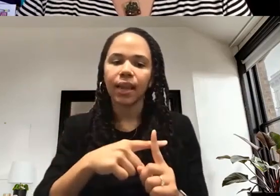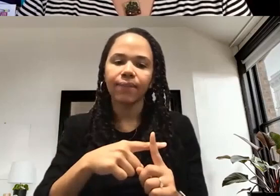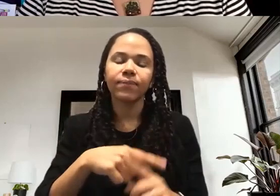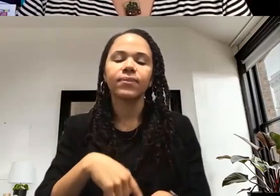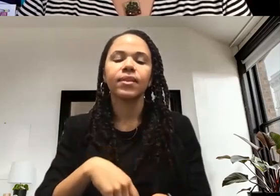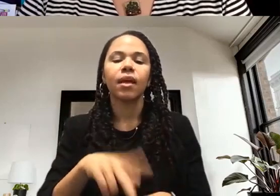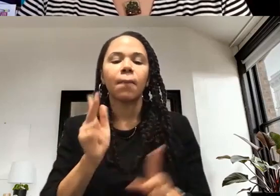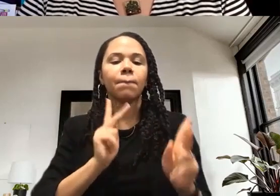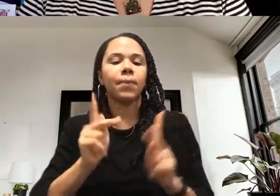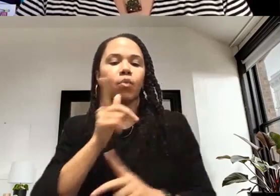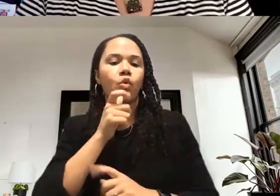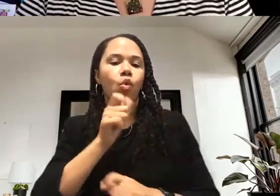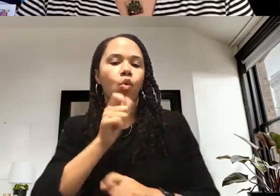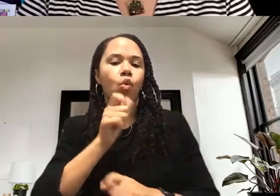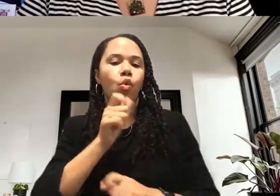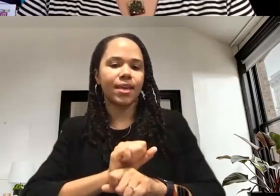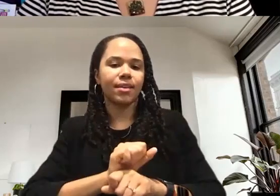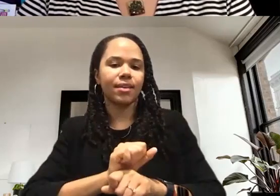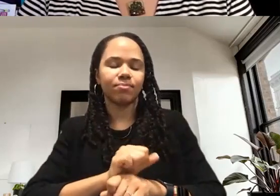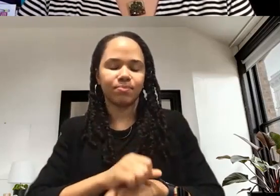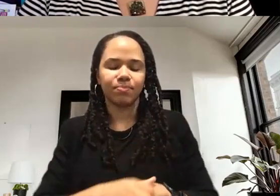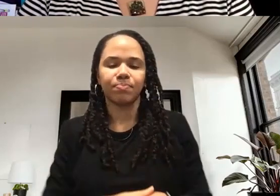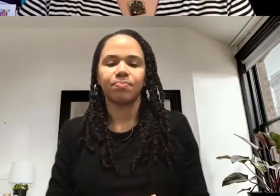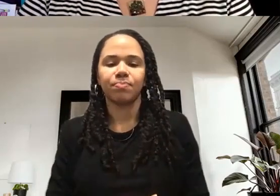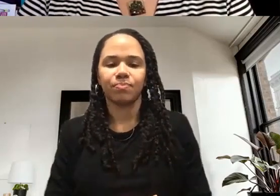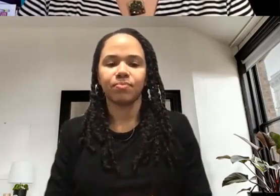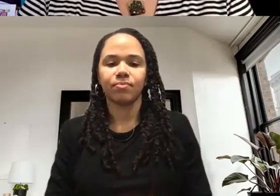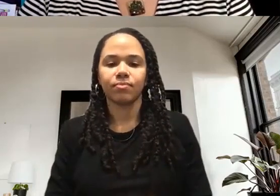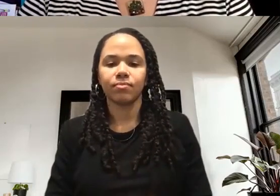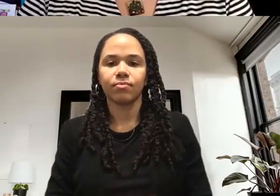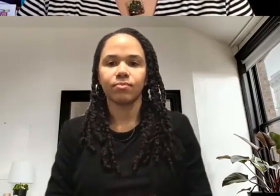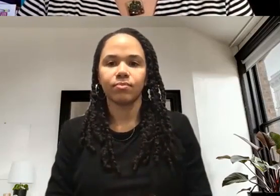on this. And you know,